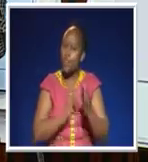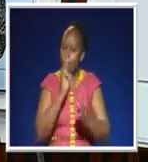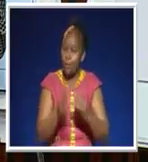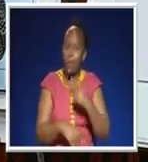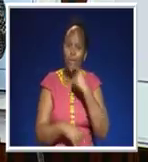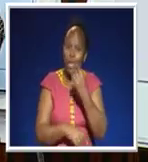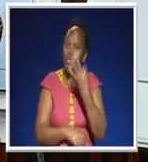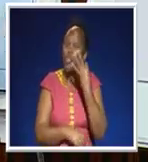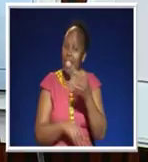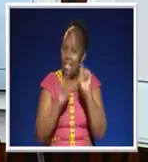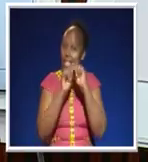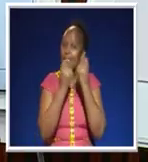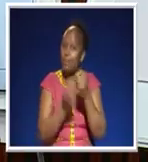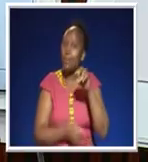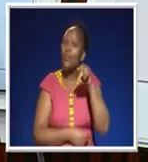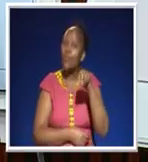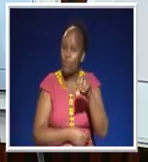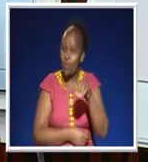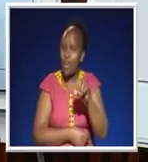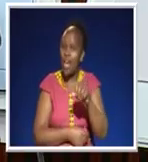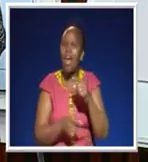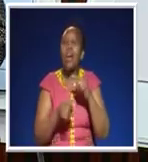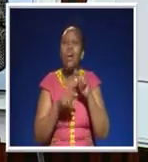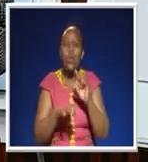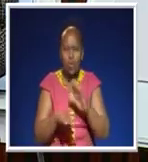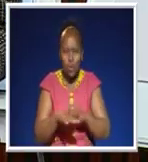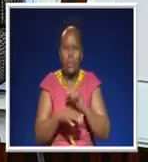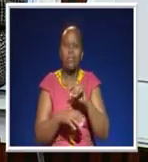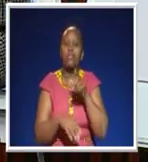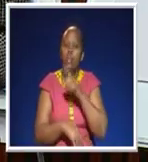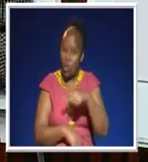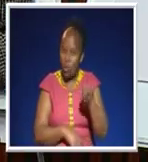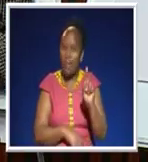named those three types of soil, then that is correct.